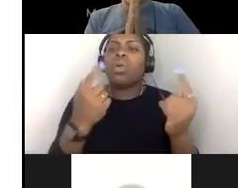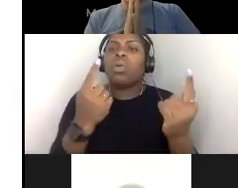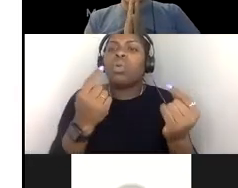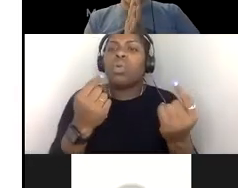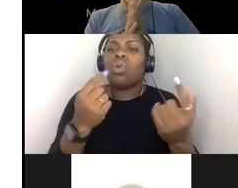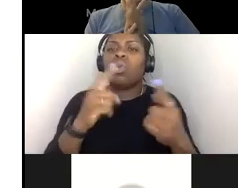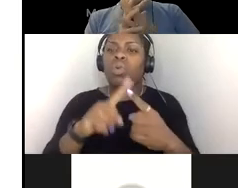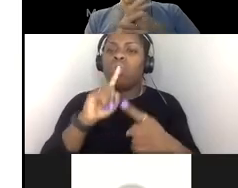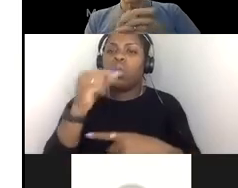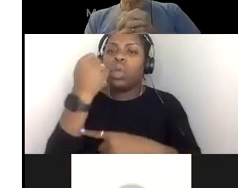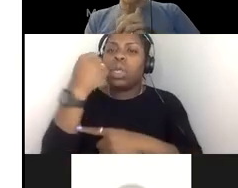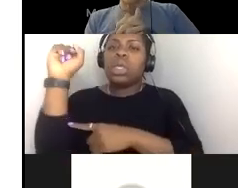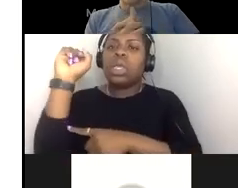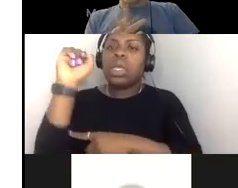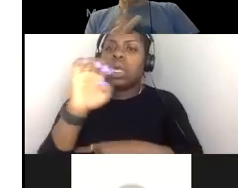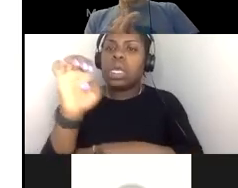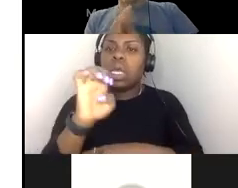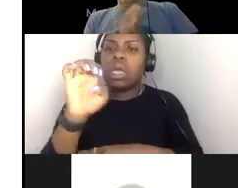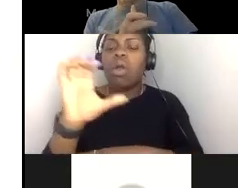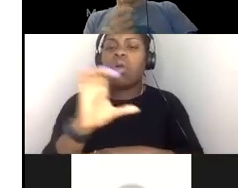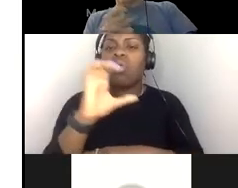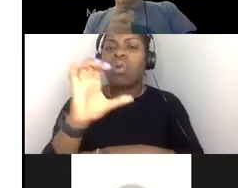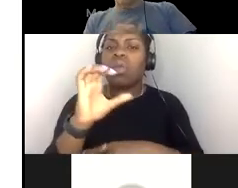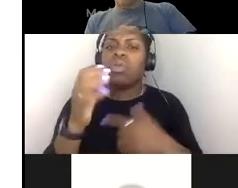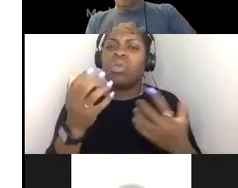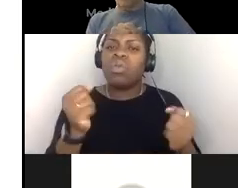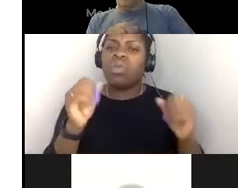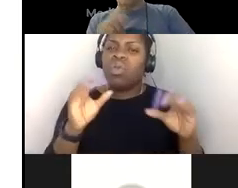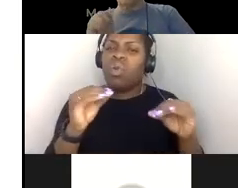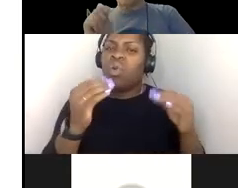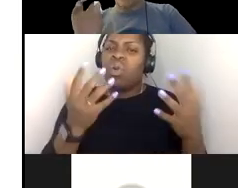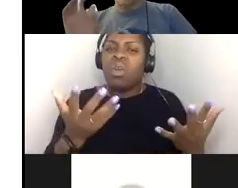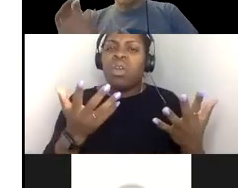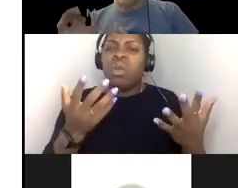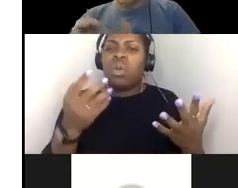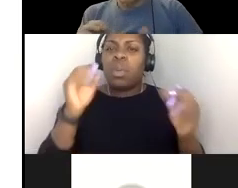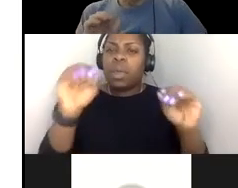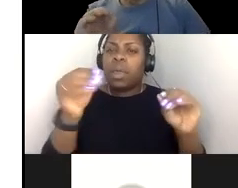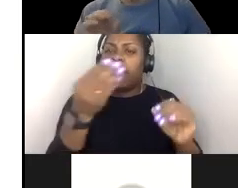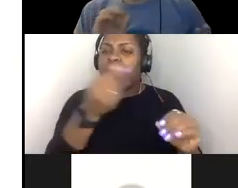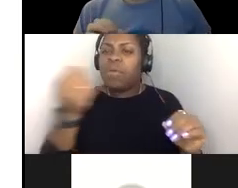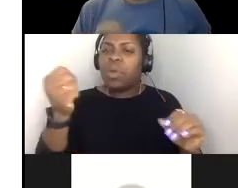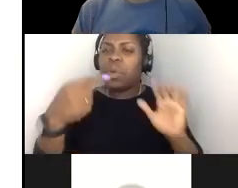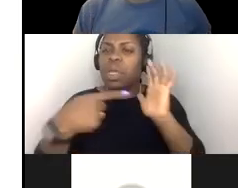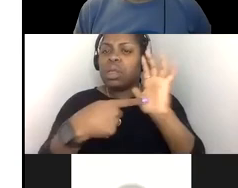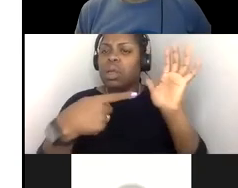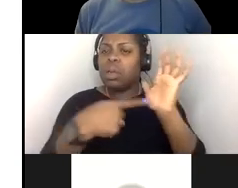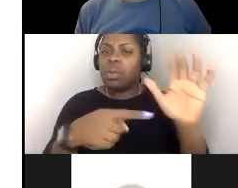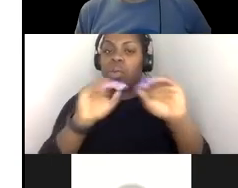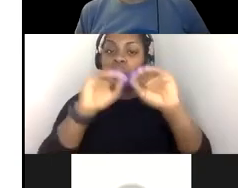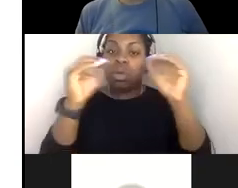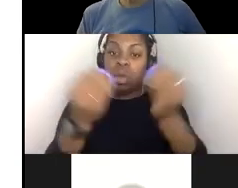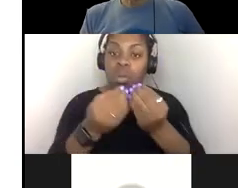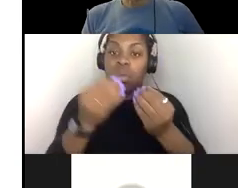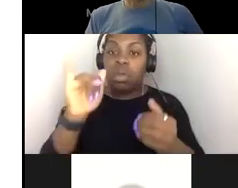resist e-carceration. So, I mean, we're going to put a few examples of organizations